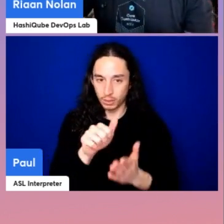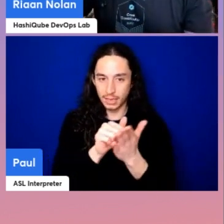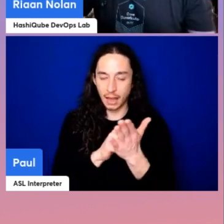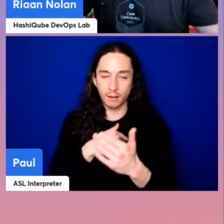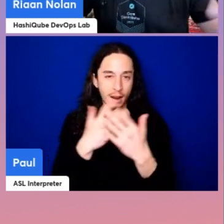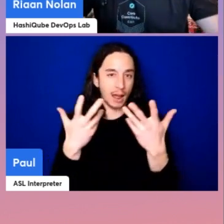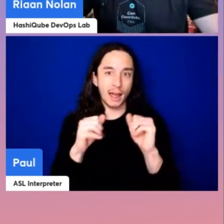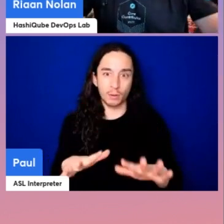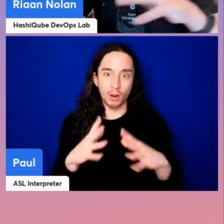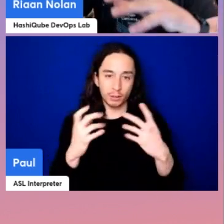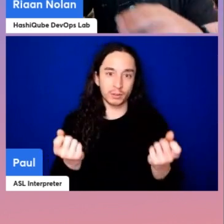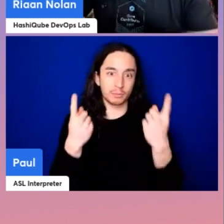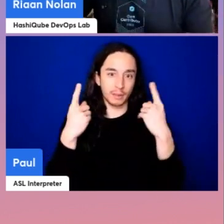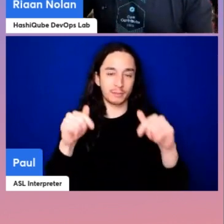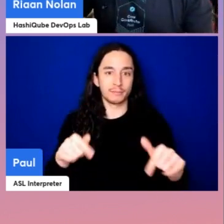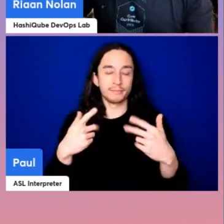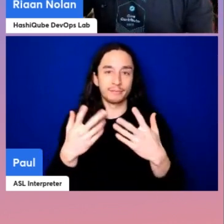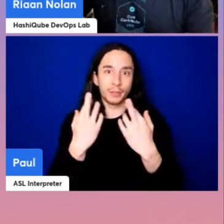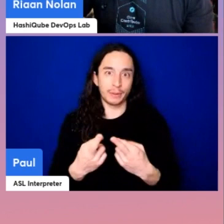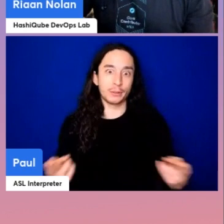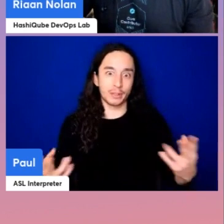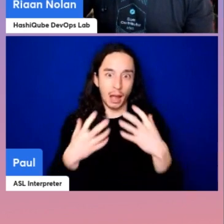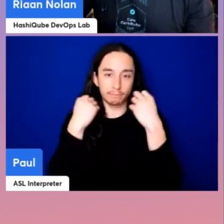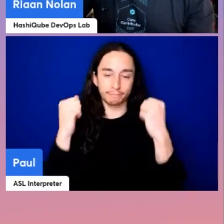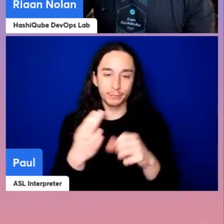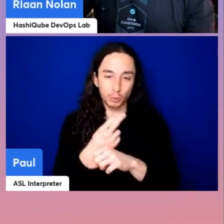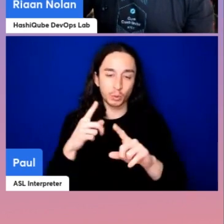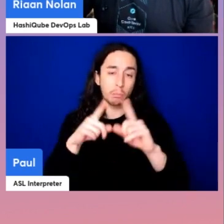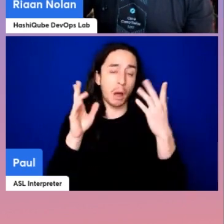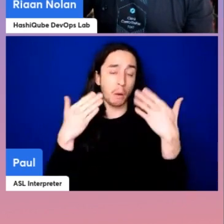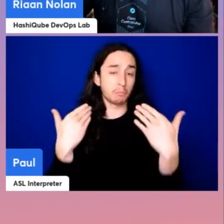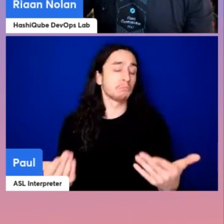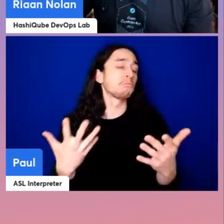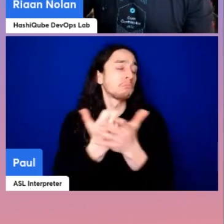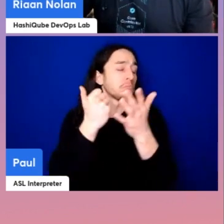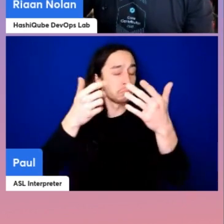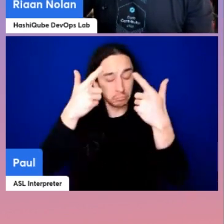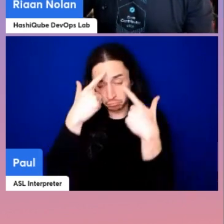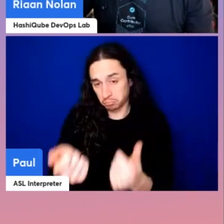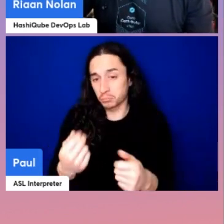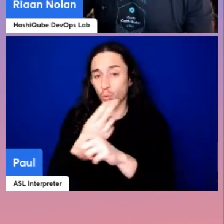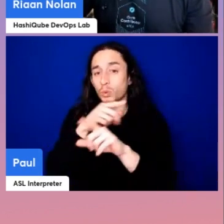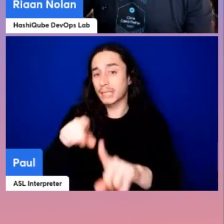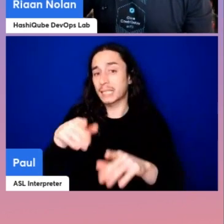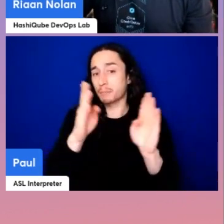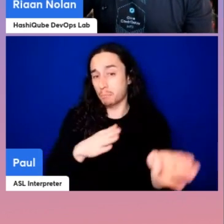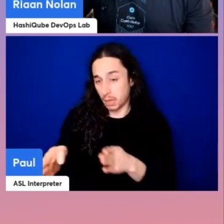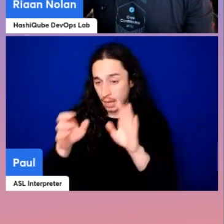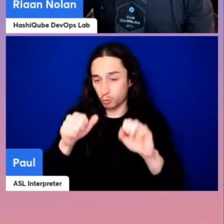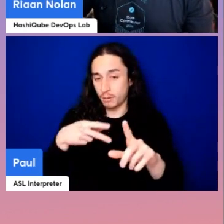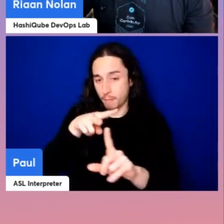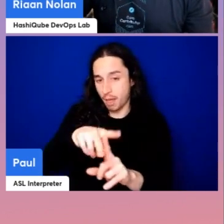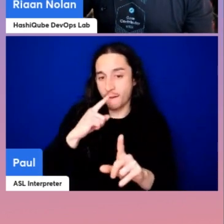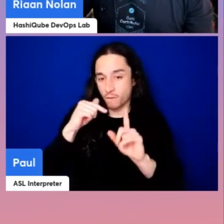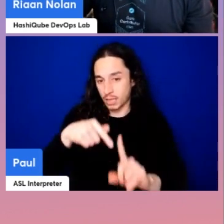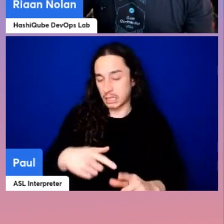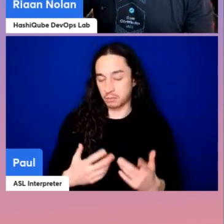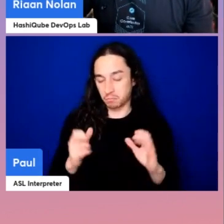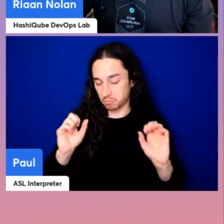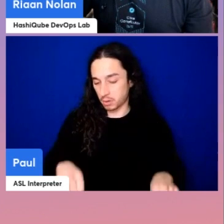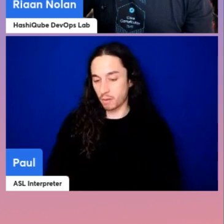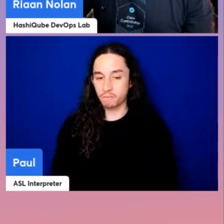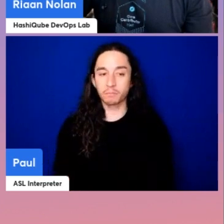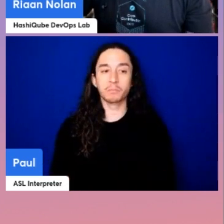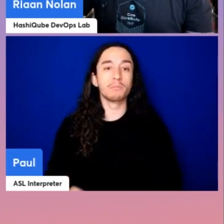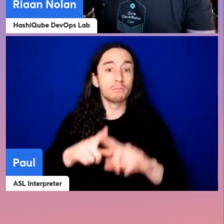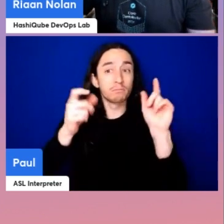these RDSs and resources up, but you are welcome to use these plan and apply for this. Just one thing to